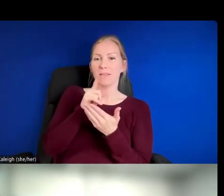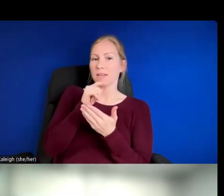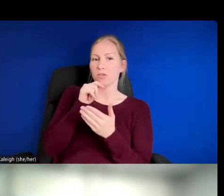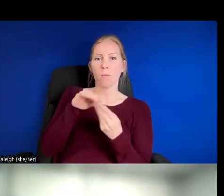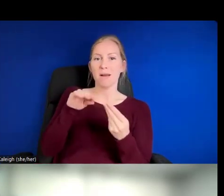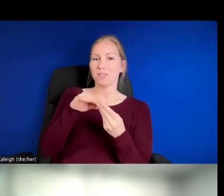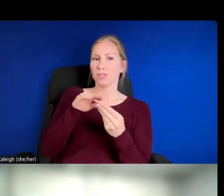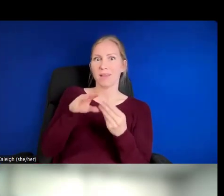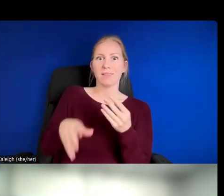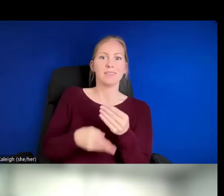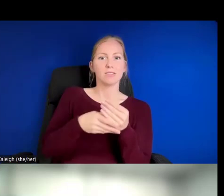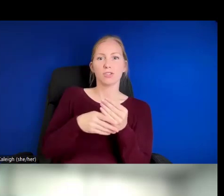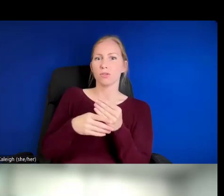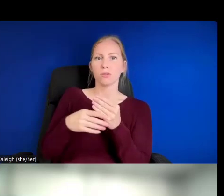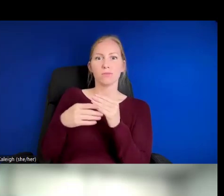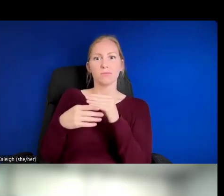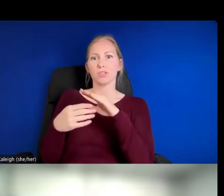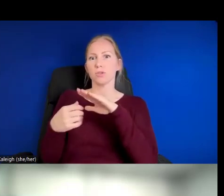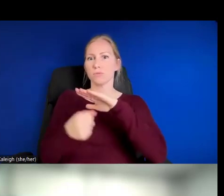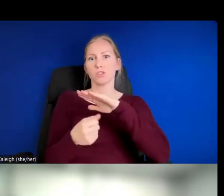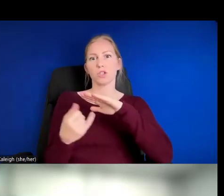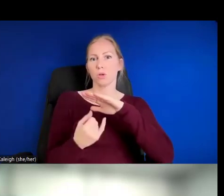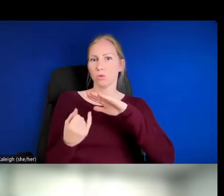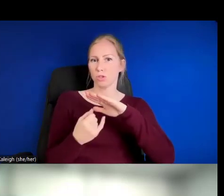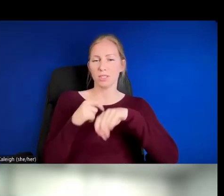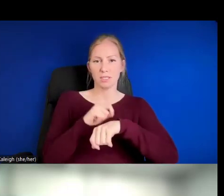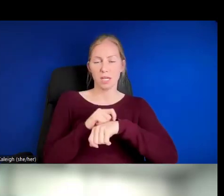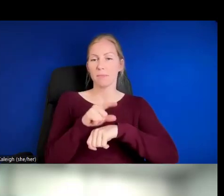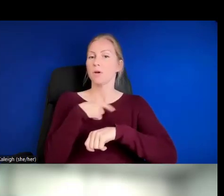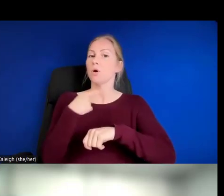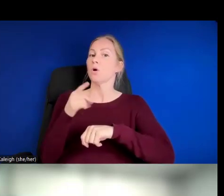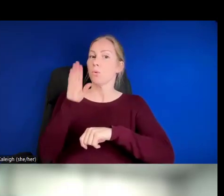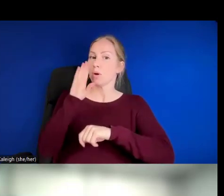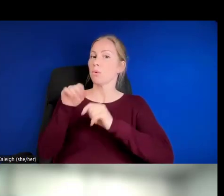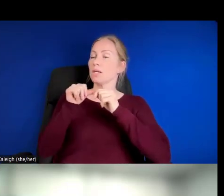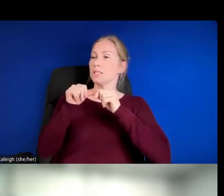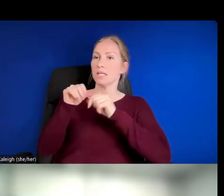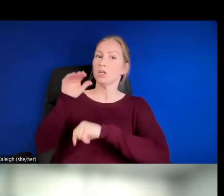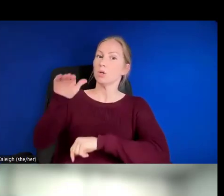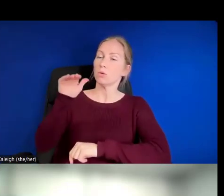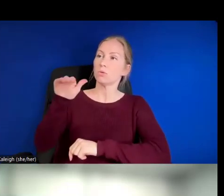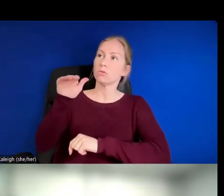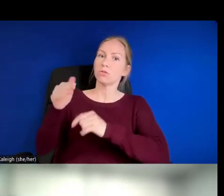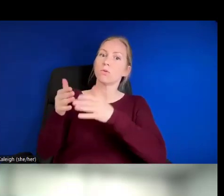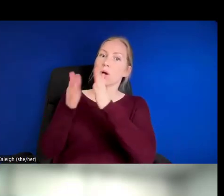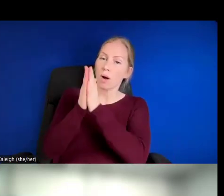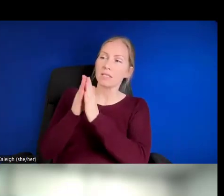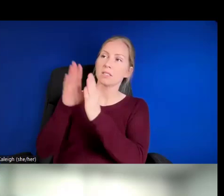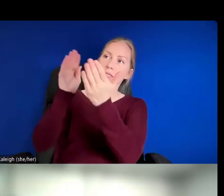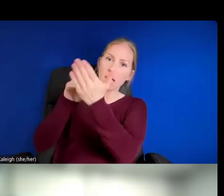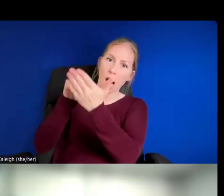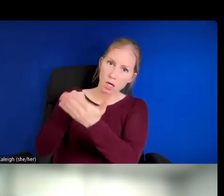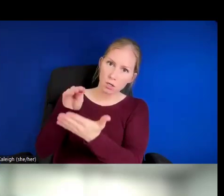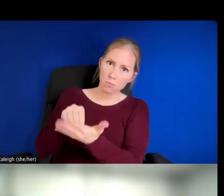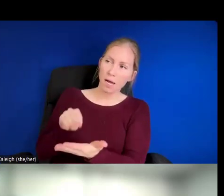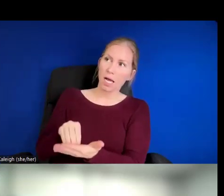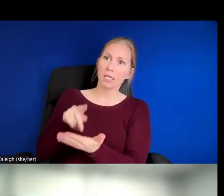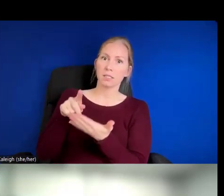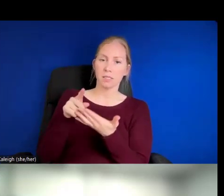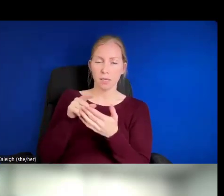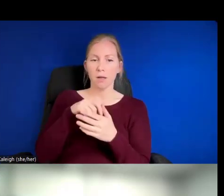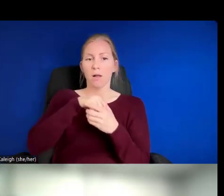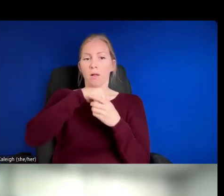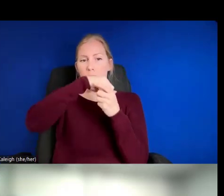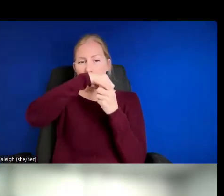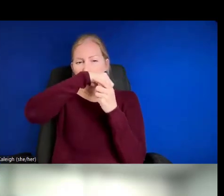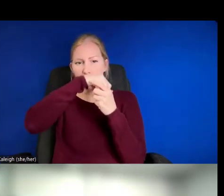has and will continue to request that Bridgewater develops a process for post-seclusion documentation. We continue, though, to hear